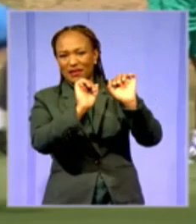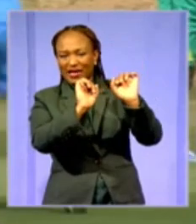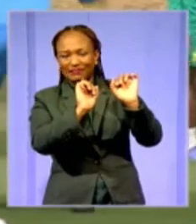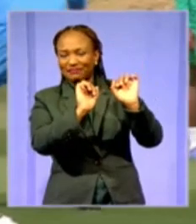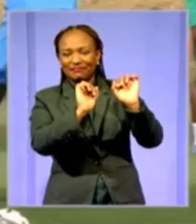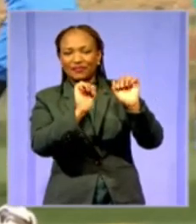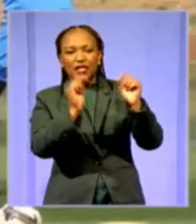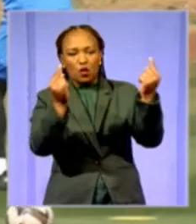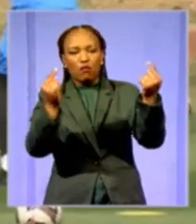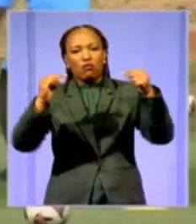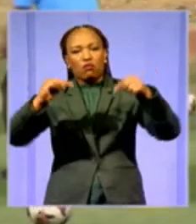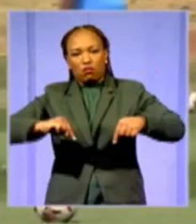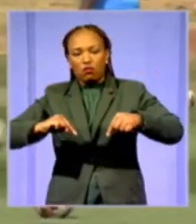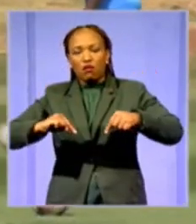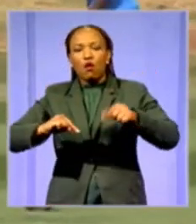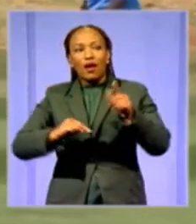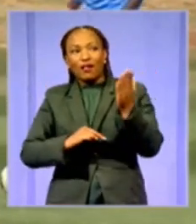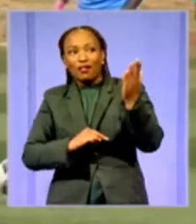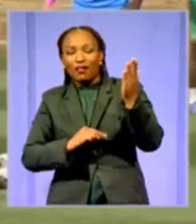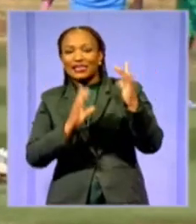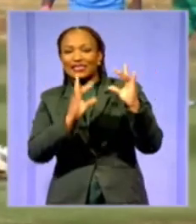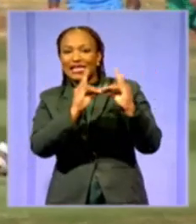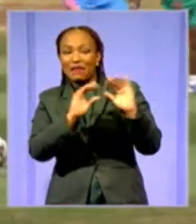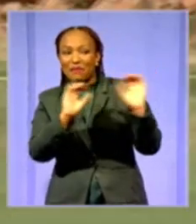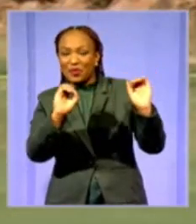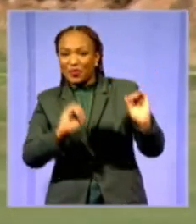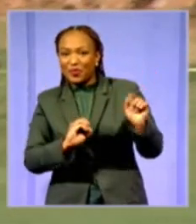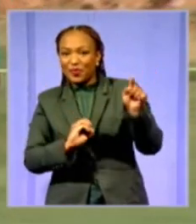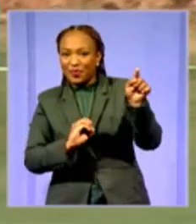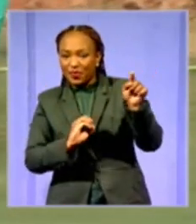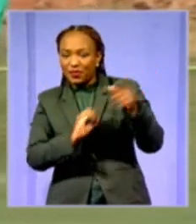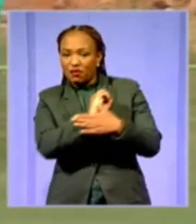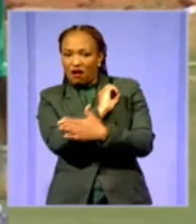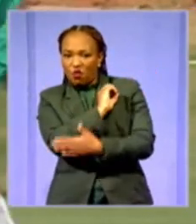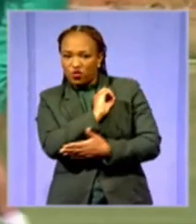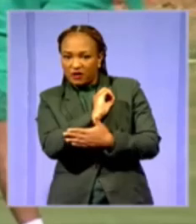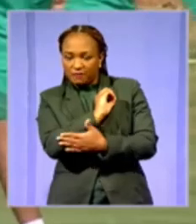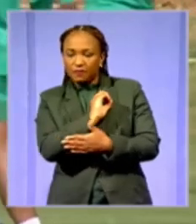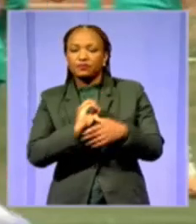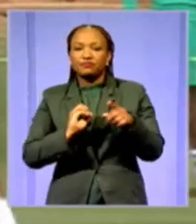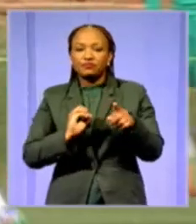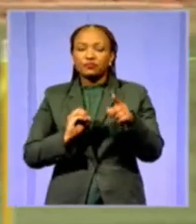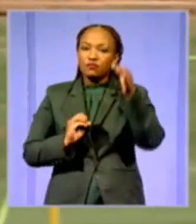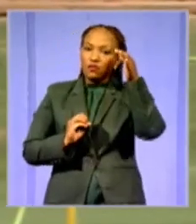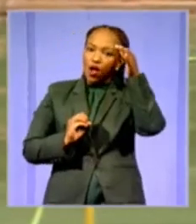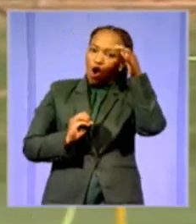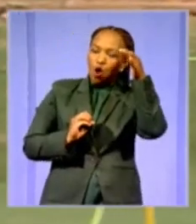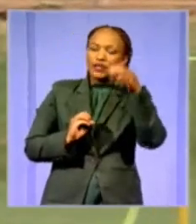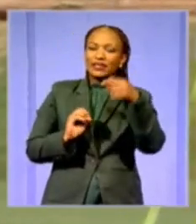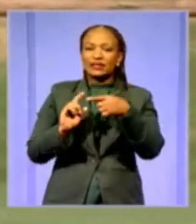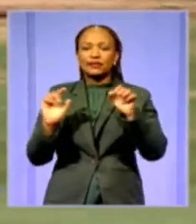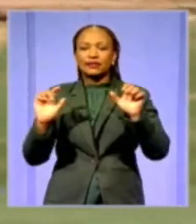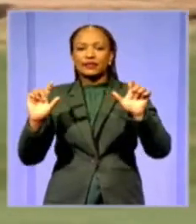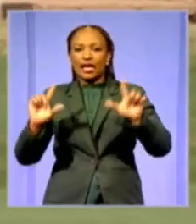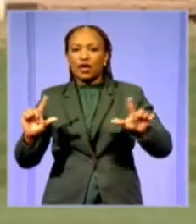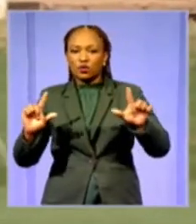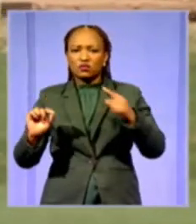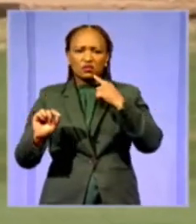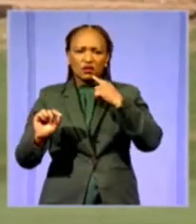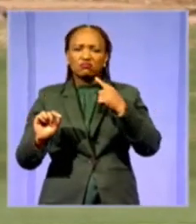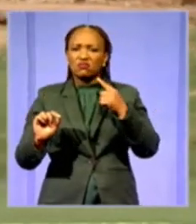go ka tshamekela metshameko ya CAF kwa nageng eo. Mokatisi wa Sundowns a re go itumedisa ka ntlha fa ba sekitla ba bololela